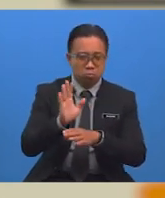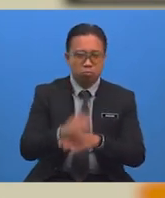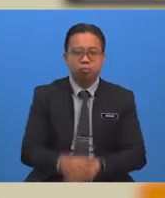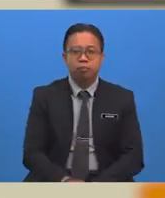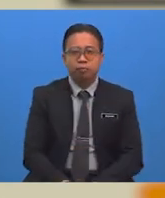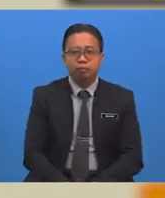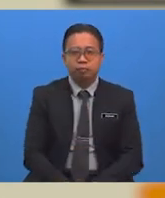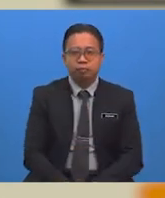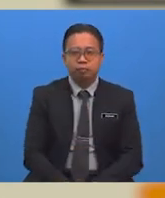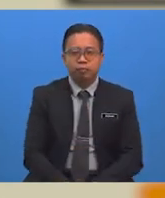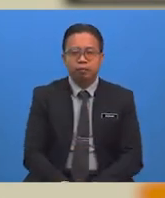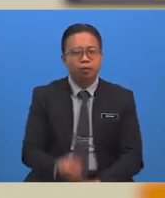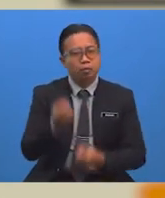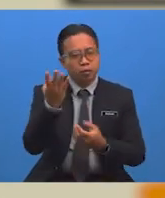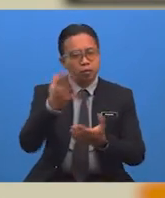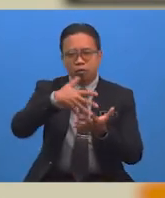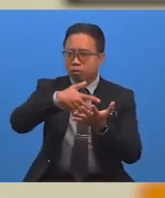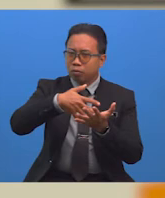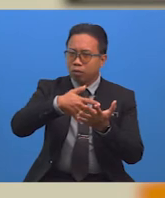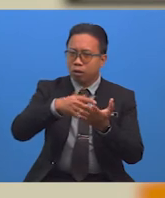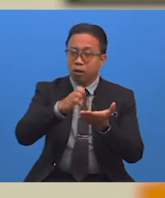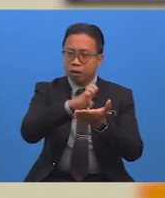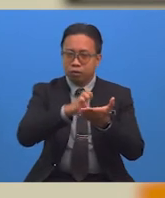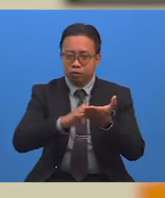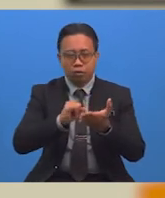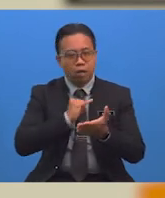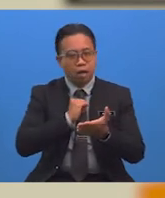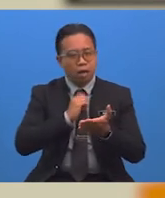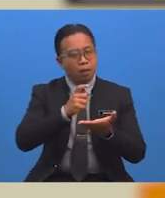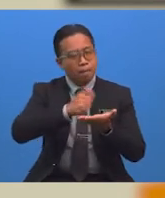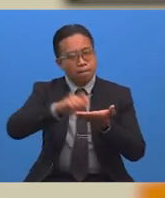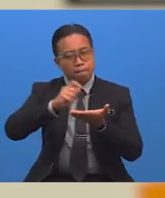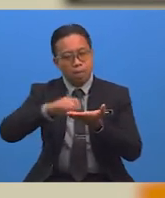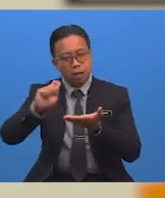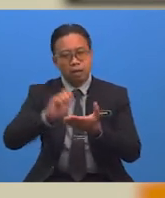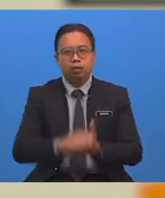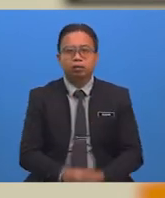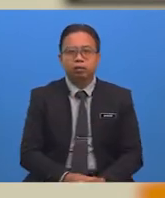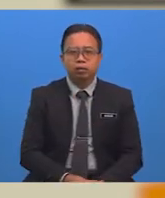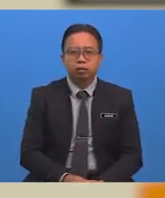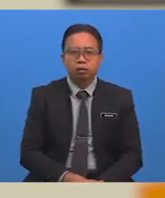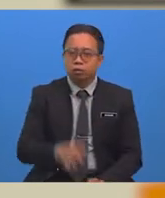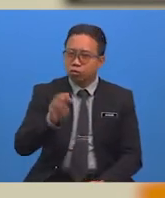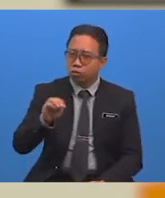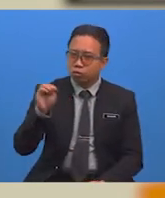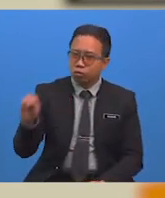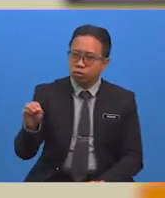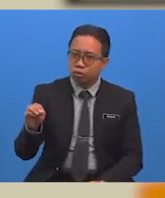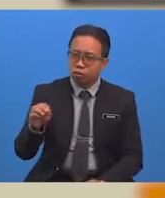of the many weaknesses of essays I have marked in the past is that students tend to